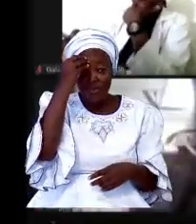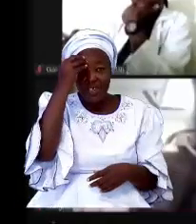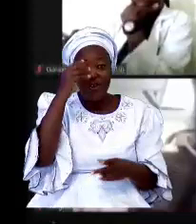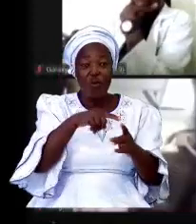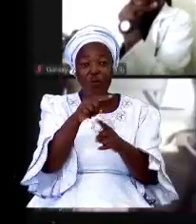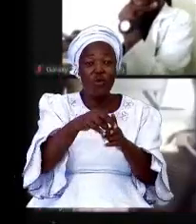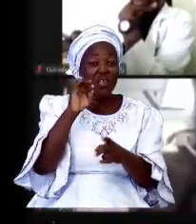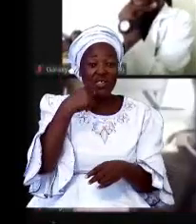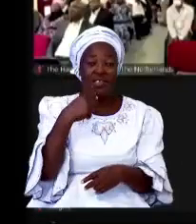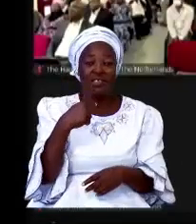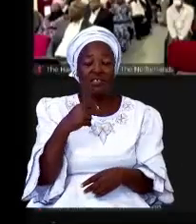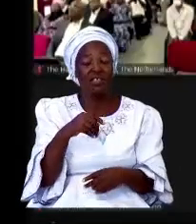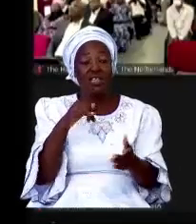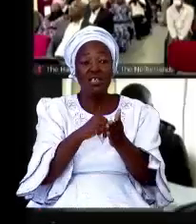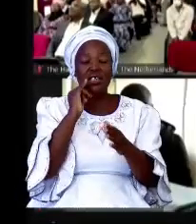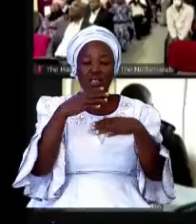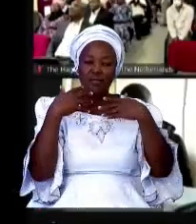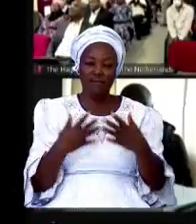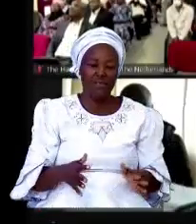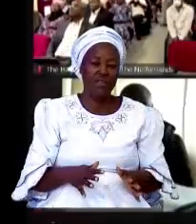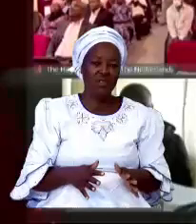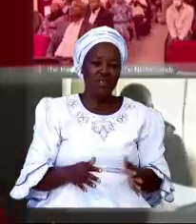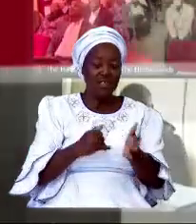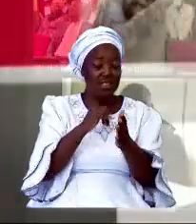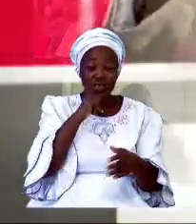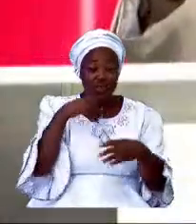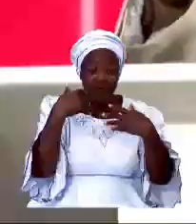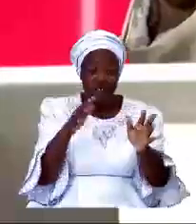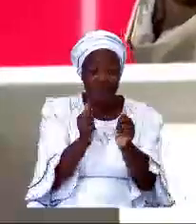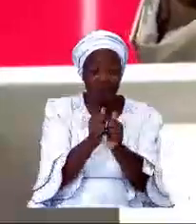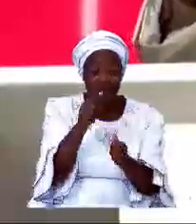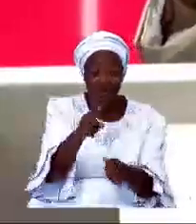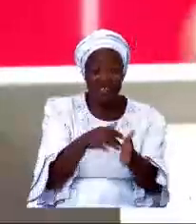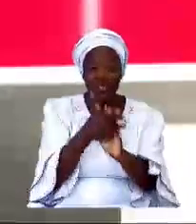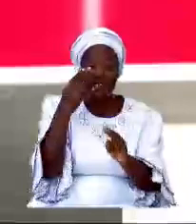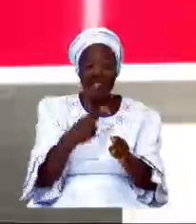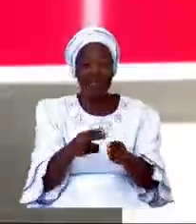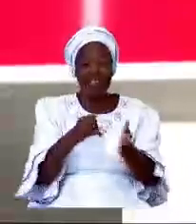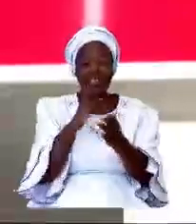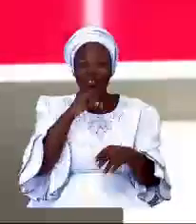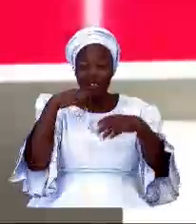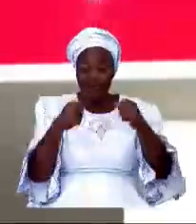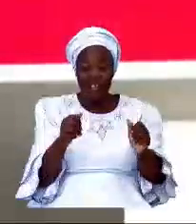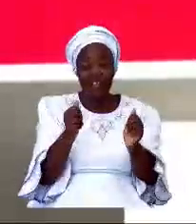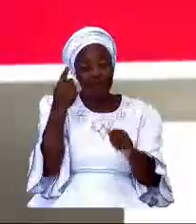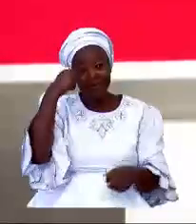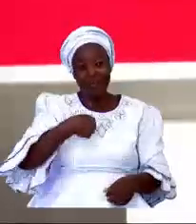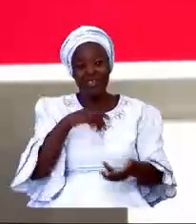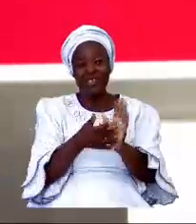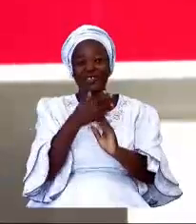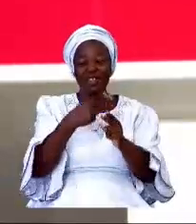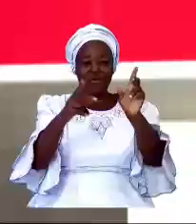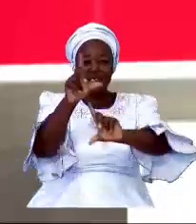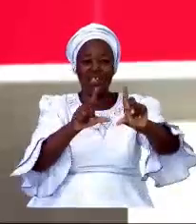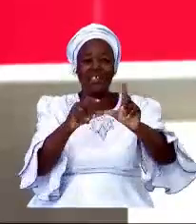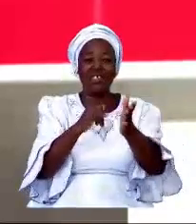Elijah? When he said, it's over. It's not over yet for you.